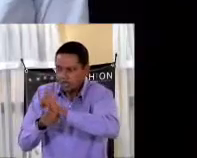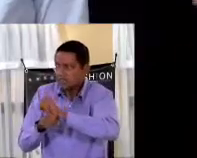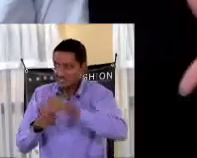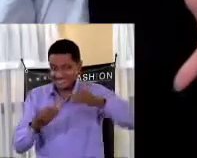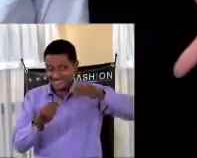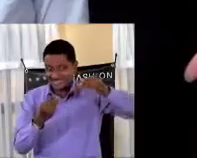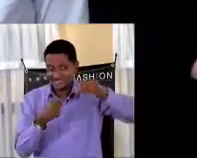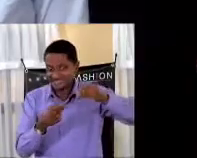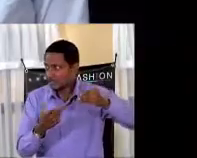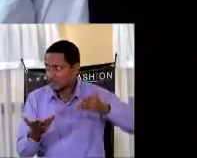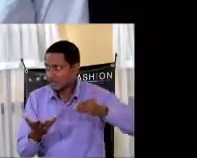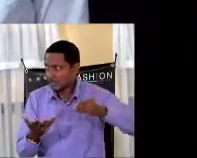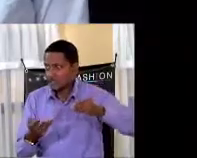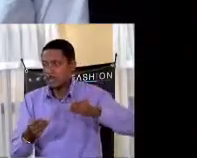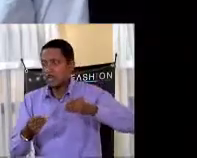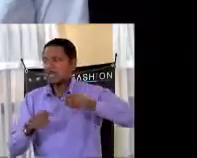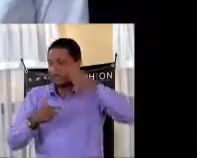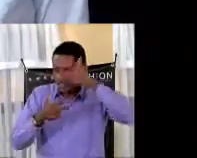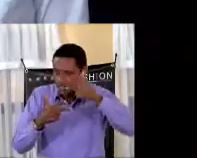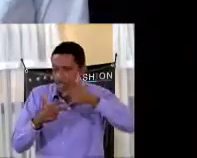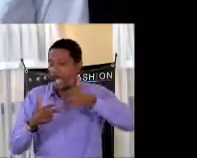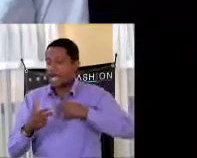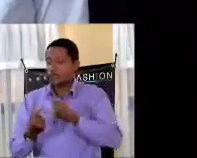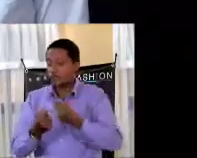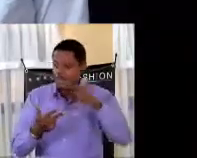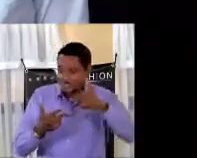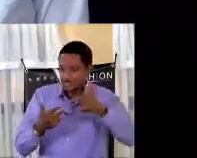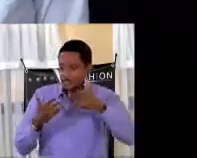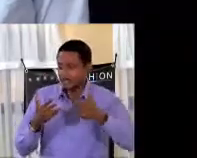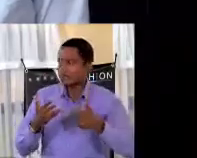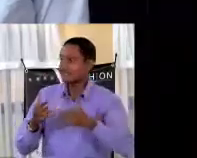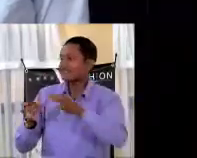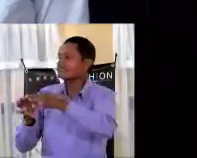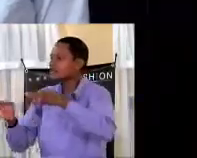to make up a $300 price point as well as still get your profit.